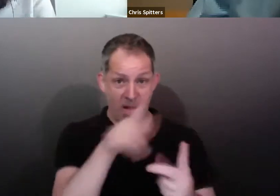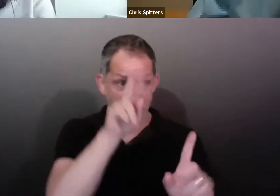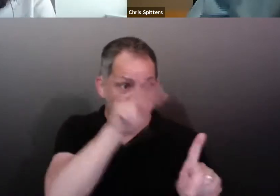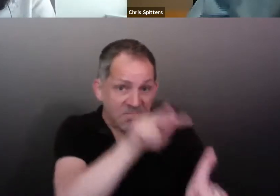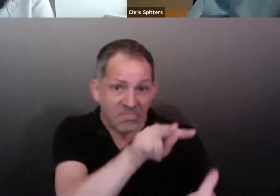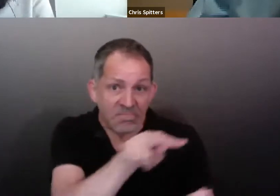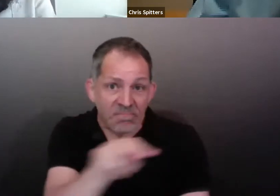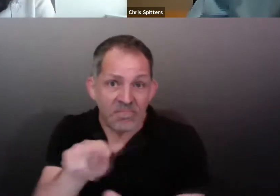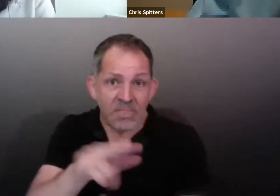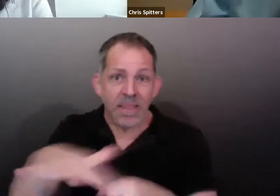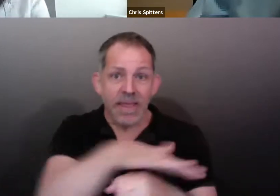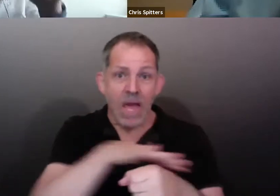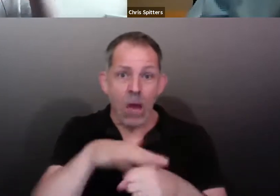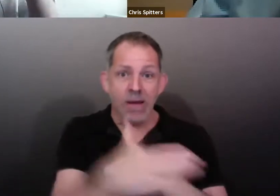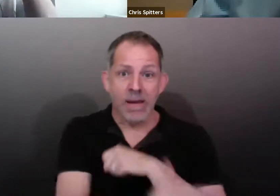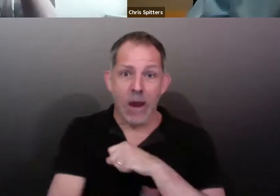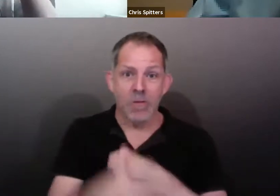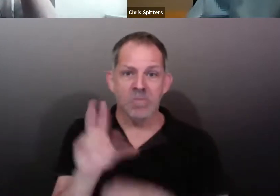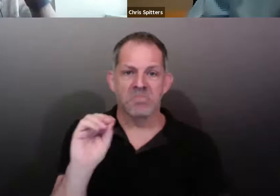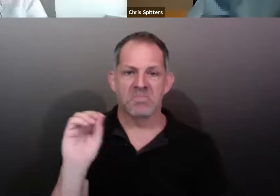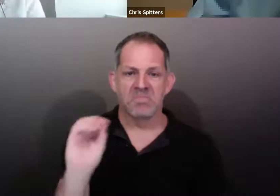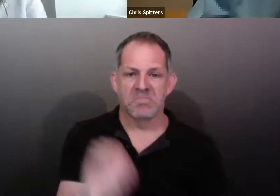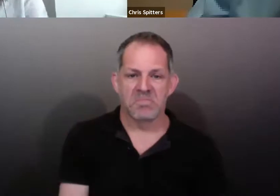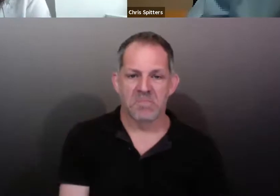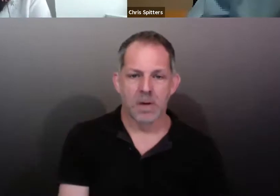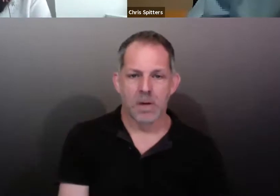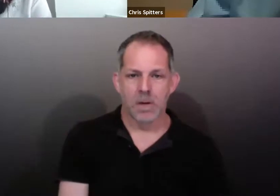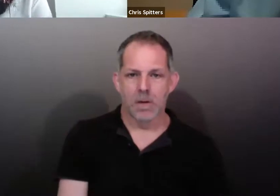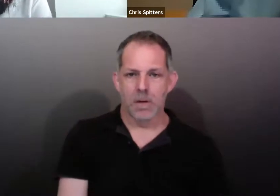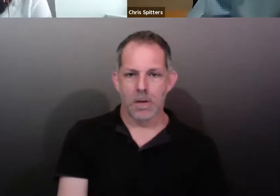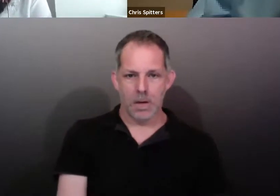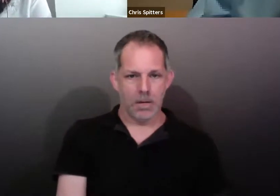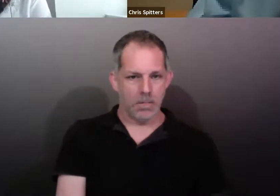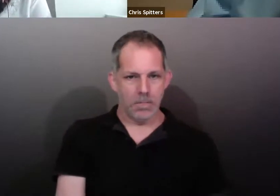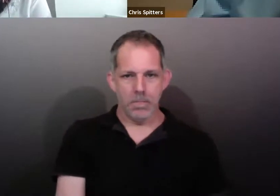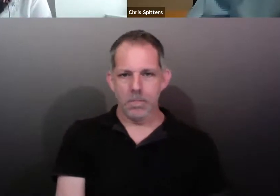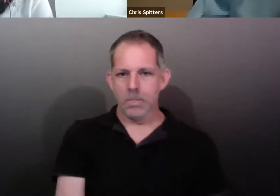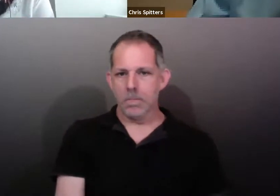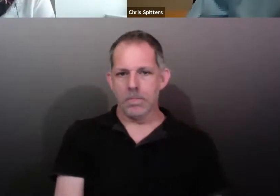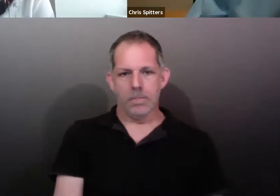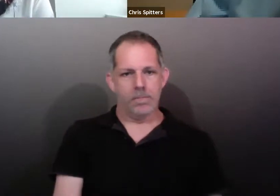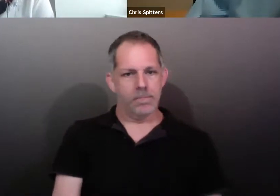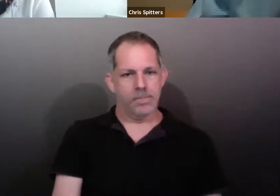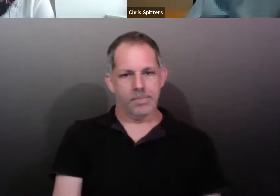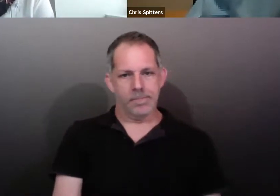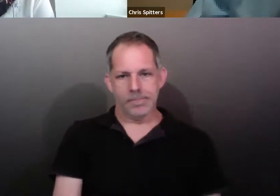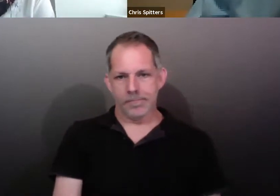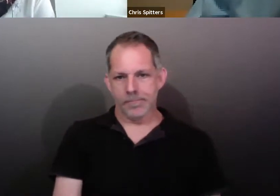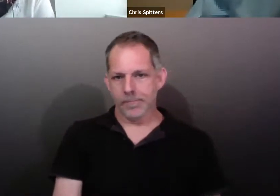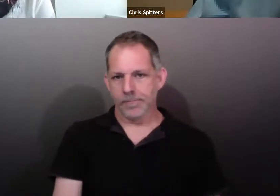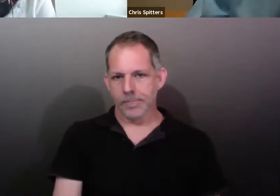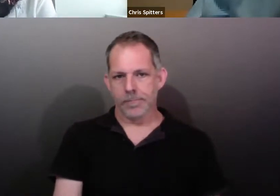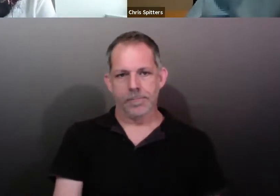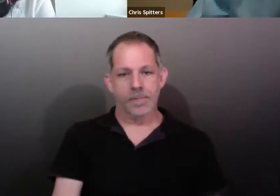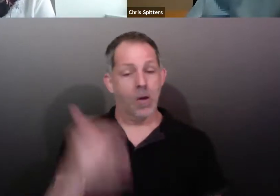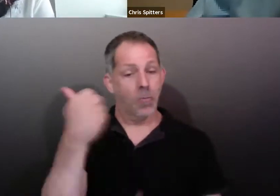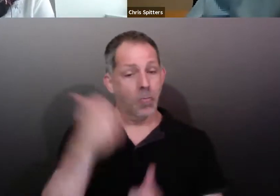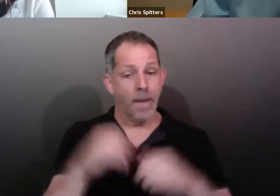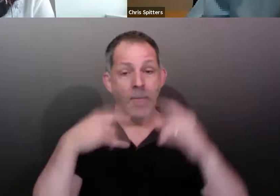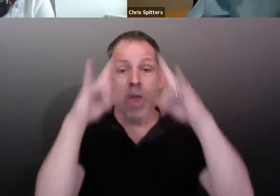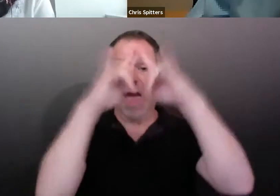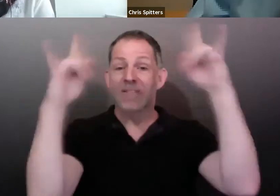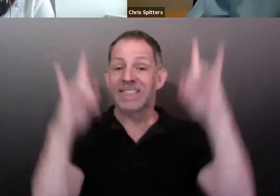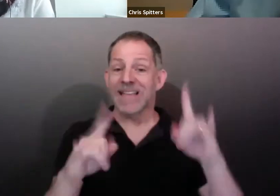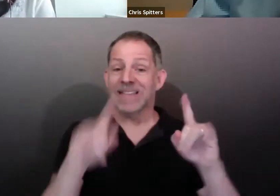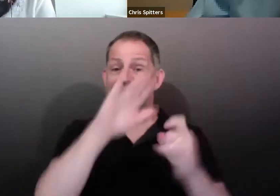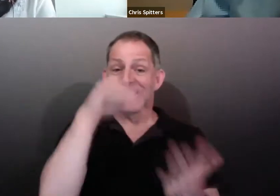for everyone who needs or wants it. We have capacity for up to 500 slots, and we encourage people who seek testing